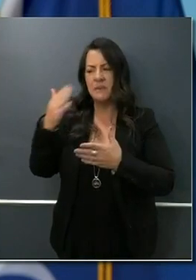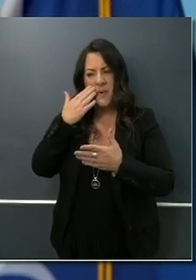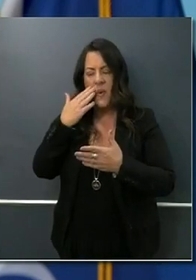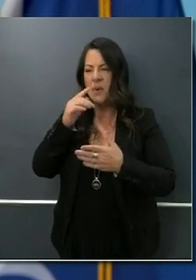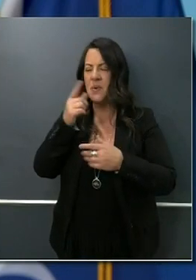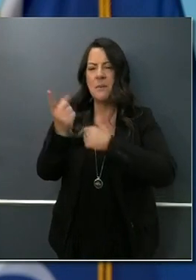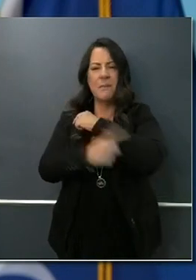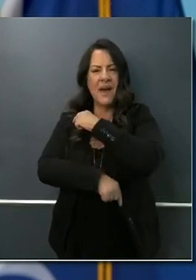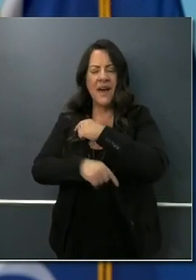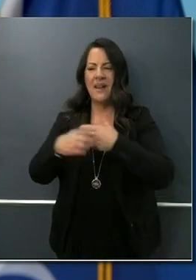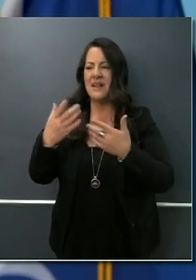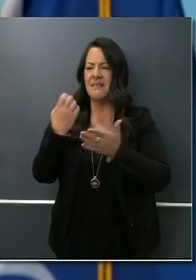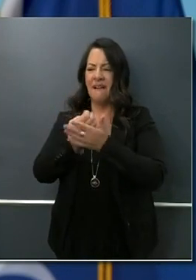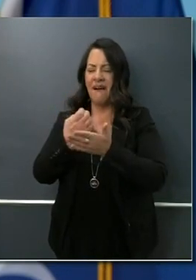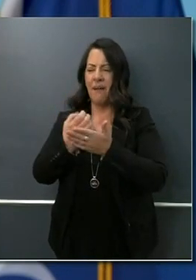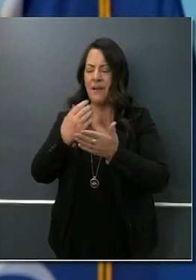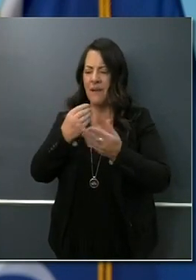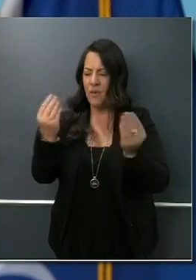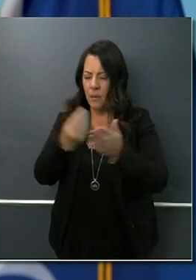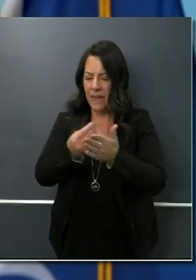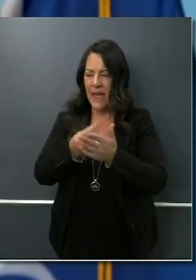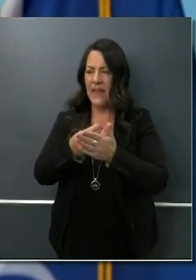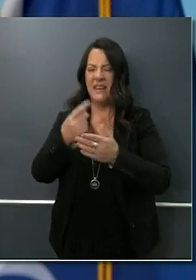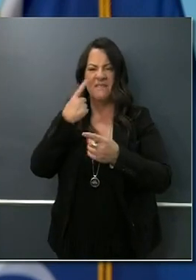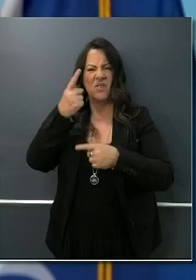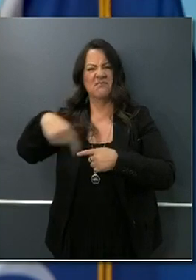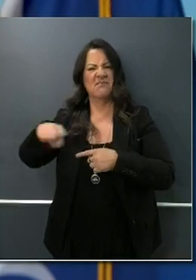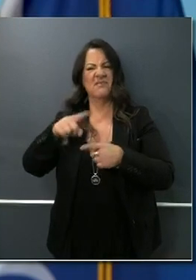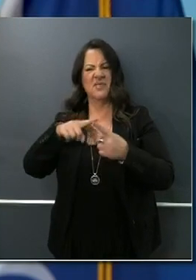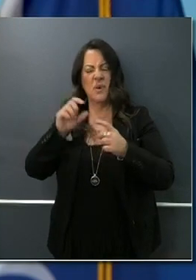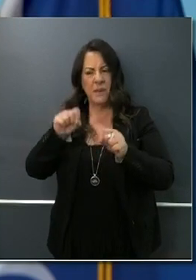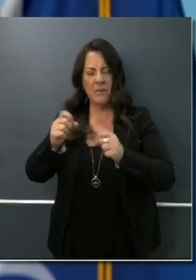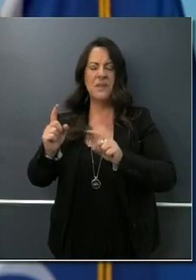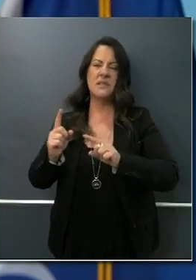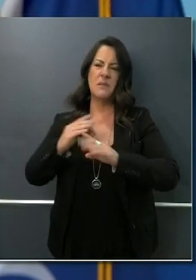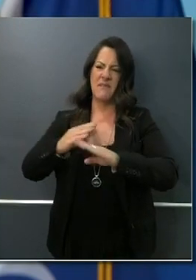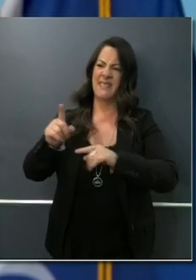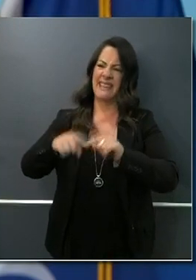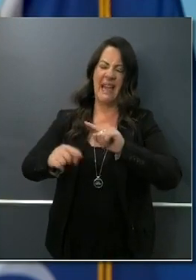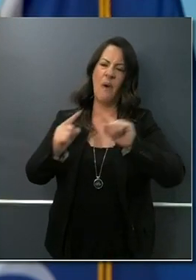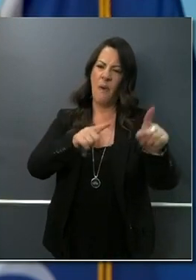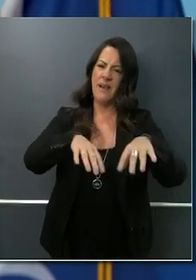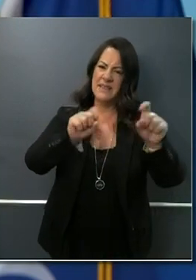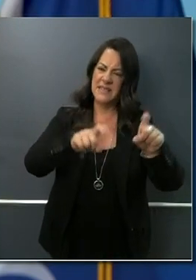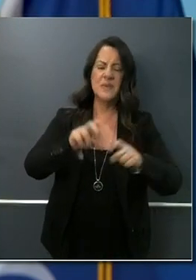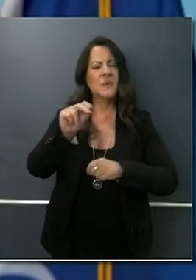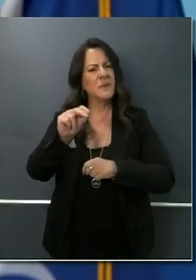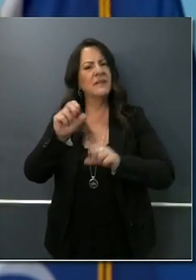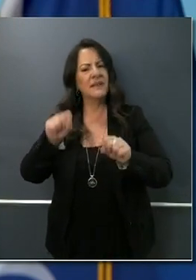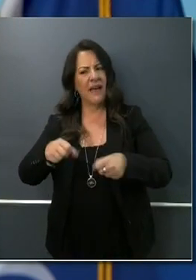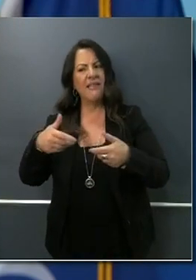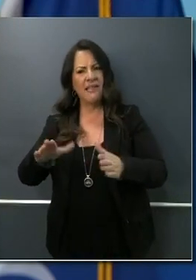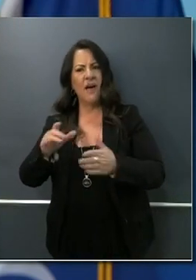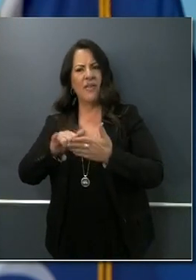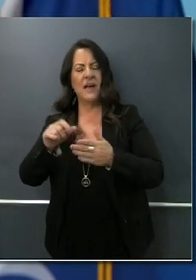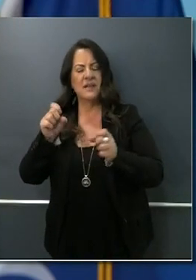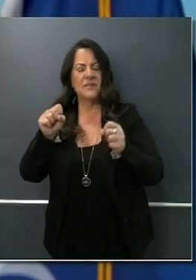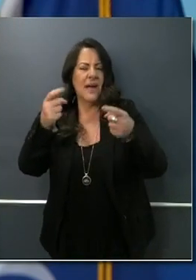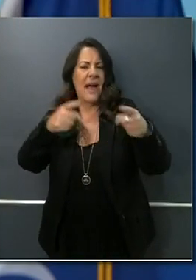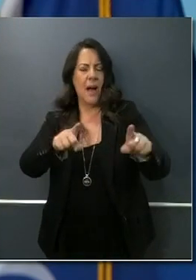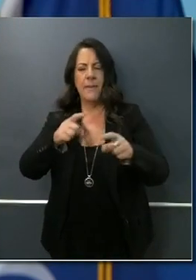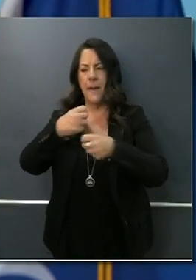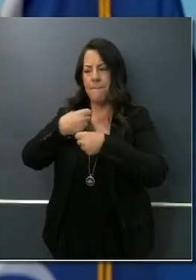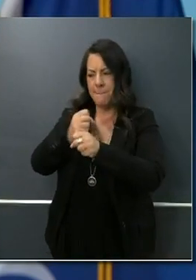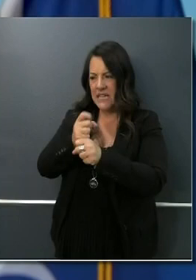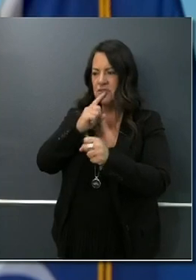while they seek testing. We have worked with our clinic partners to make sure that there's clarification on how that